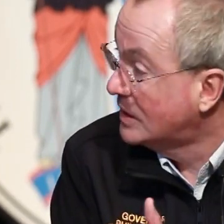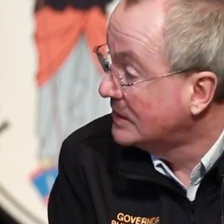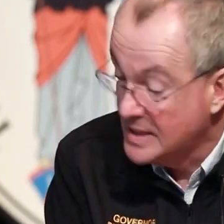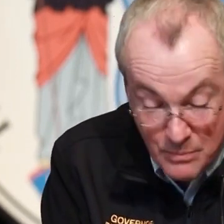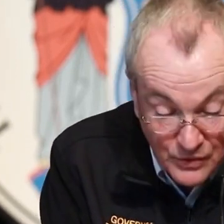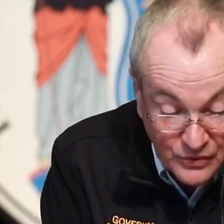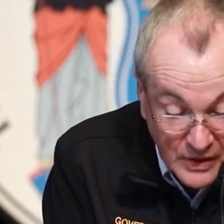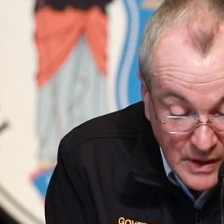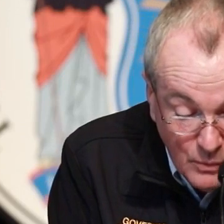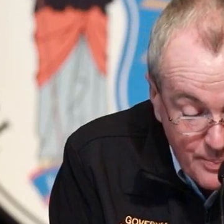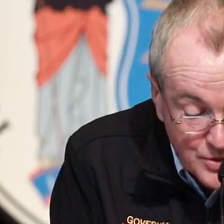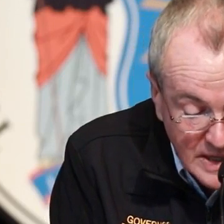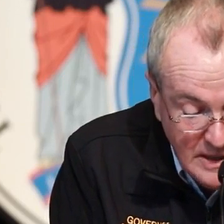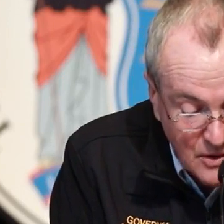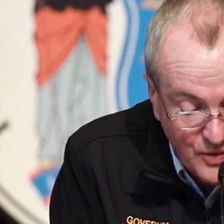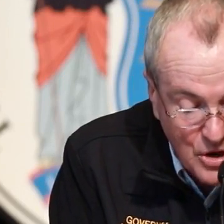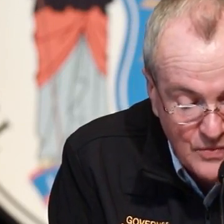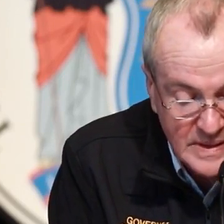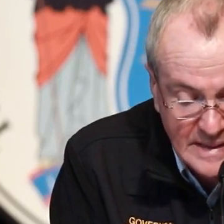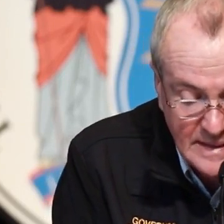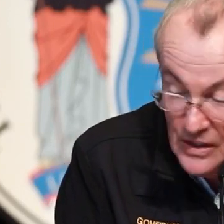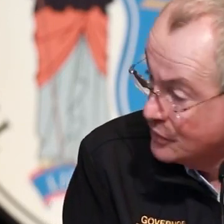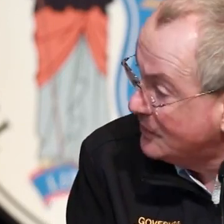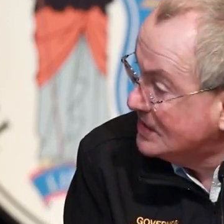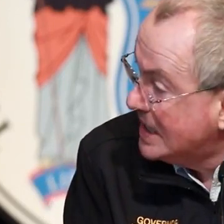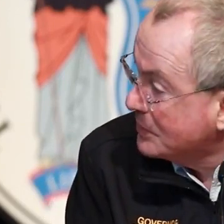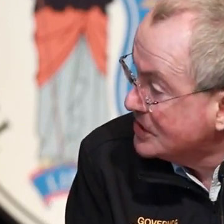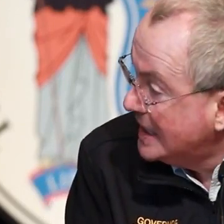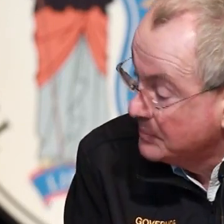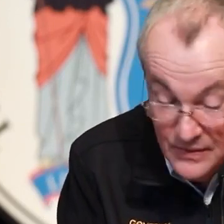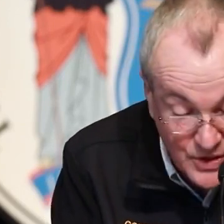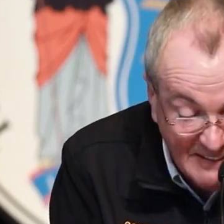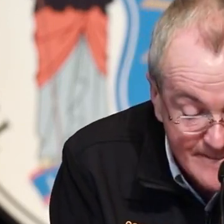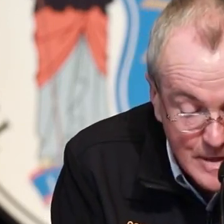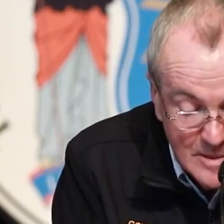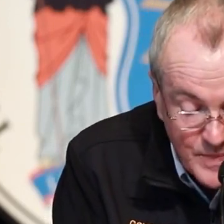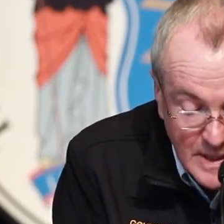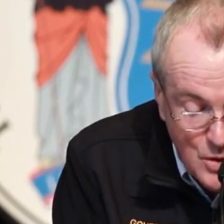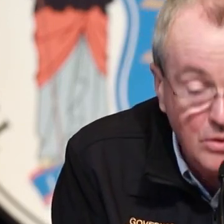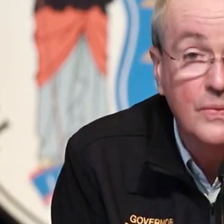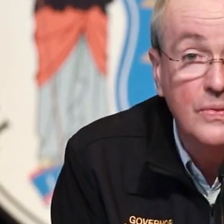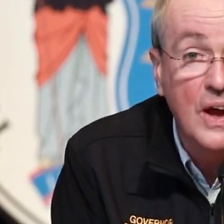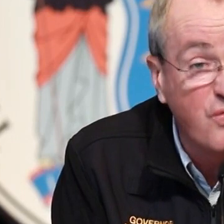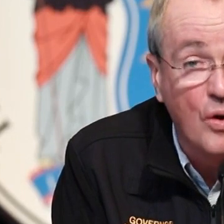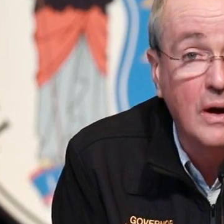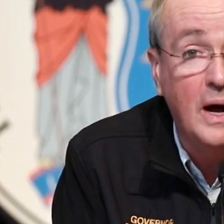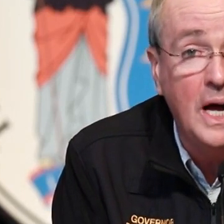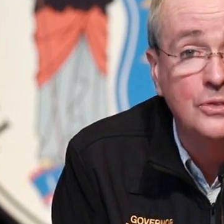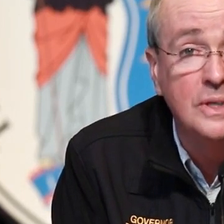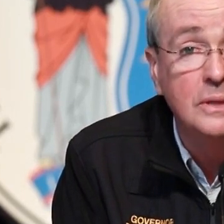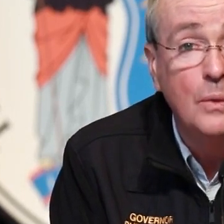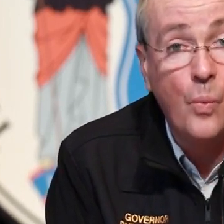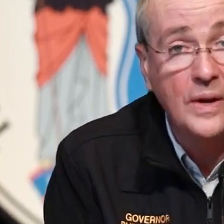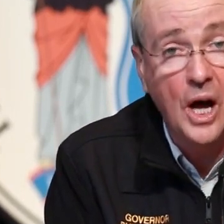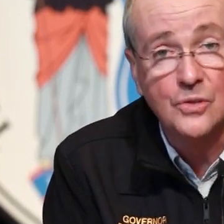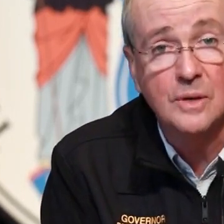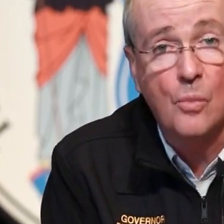Already look at the numbers we present here. For COVID-19, it's roughly 10%, I believe, Judy. You're therefore